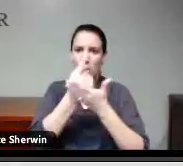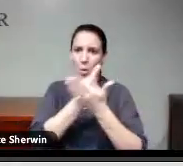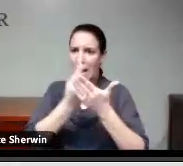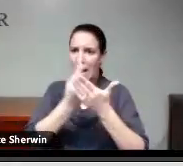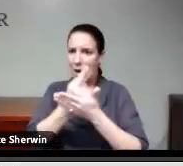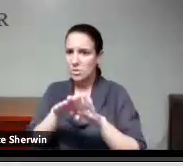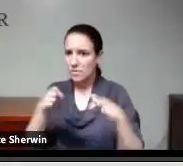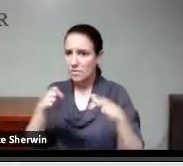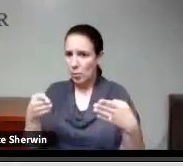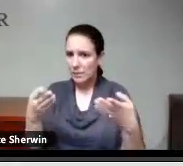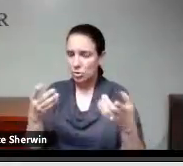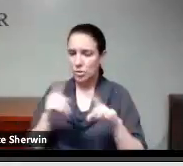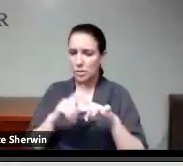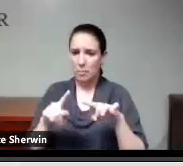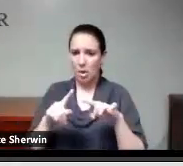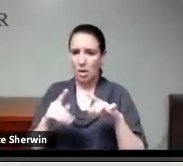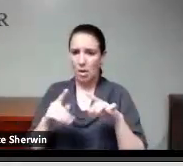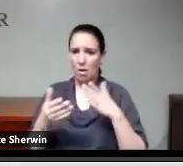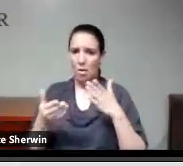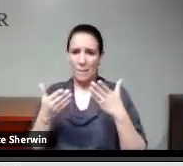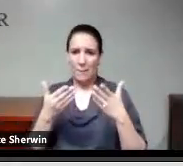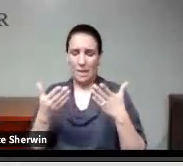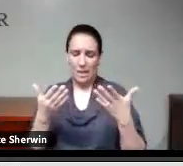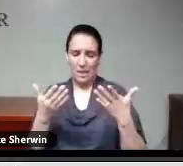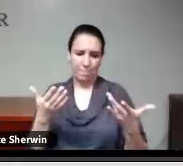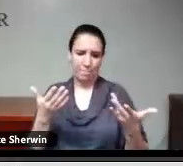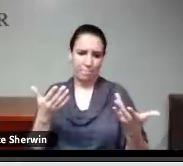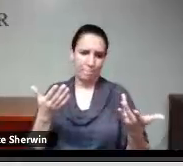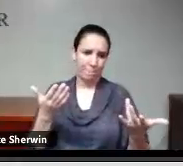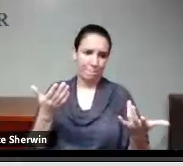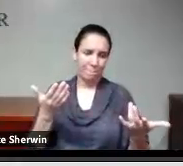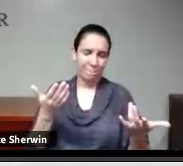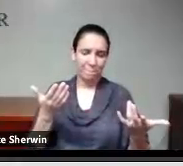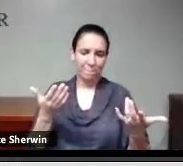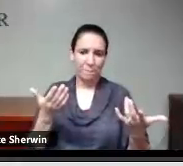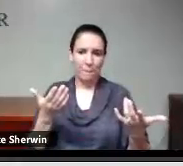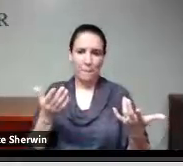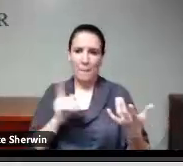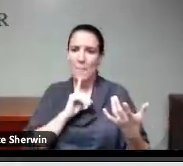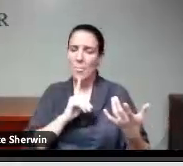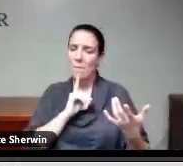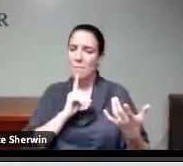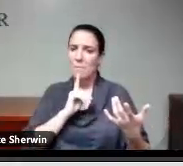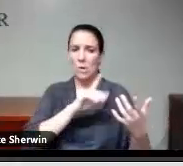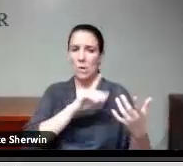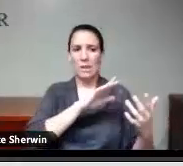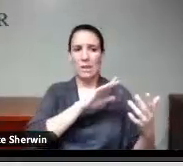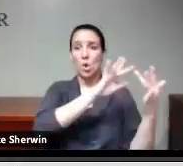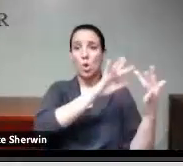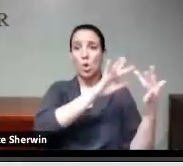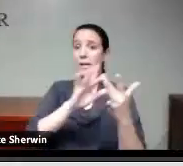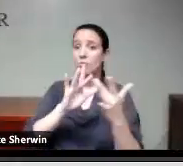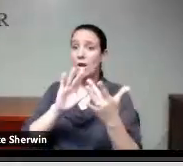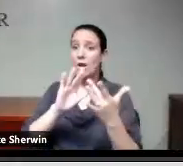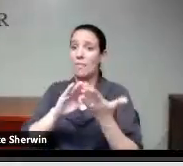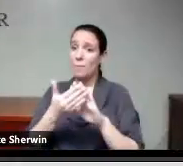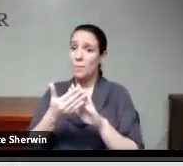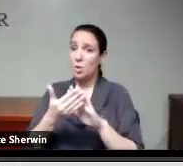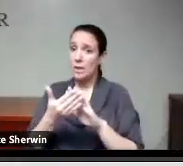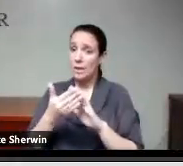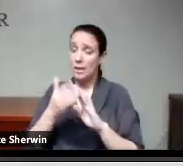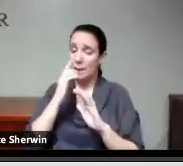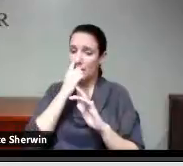but there may be some things that we could do differently as far as really trying to reach out to the community, like holding special programs